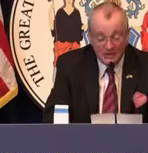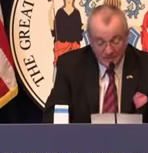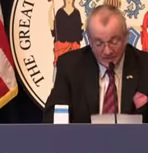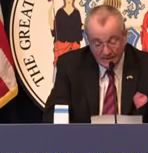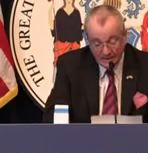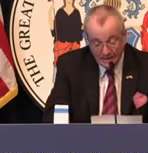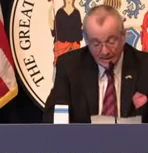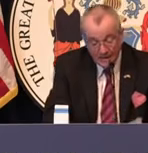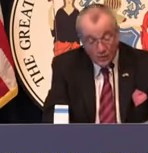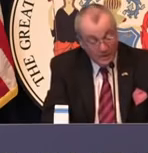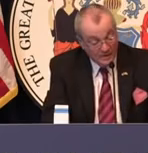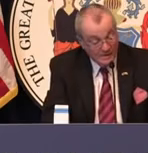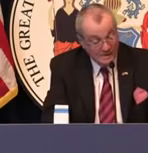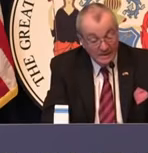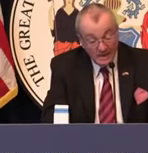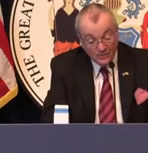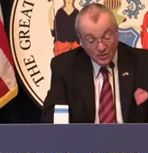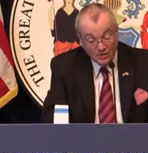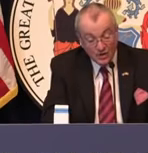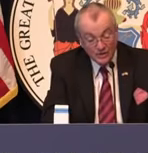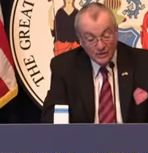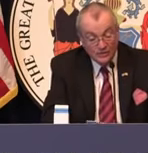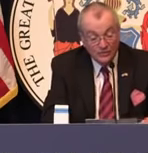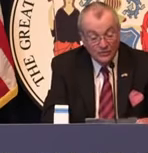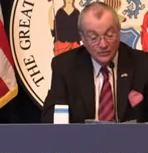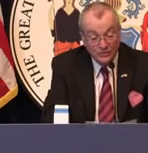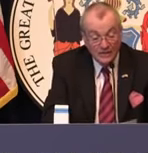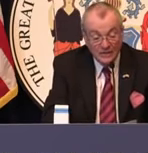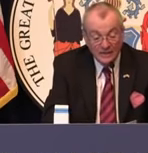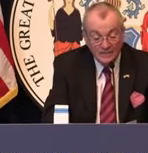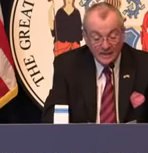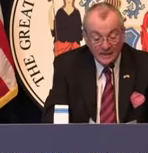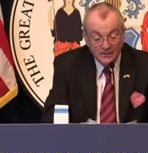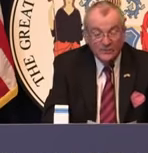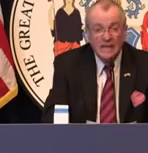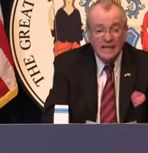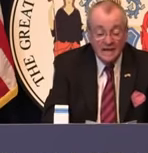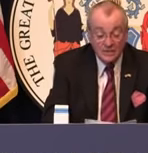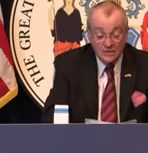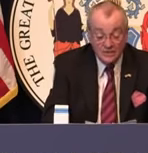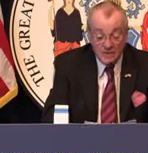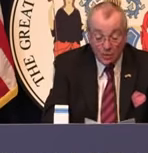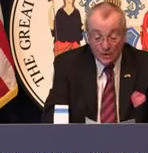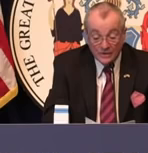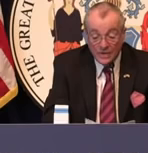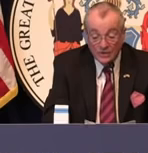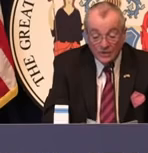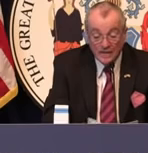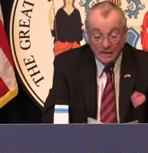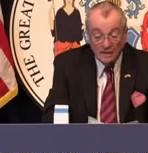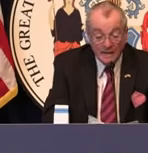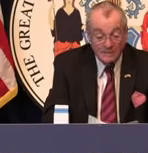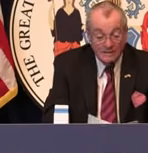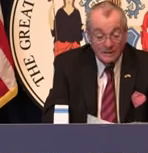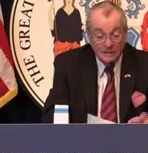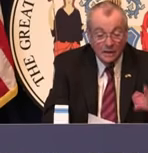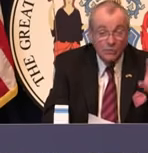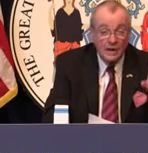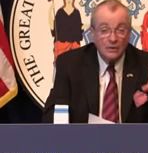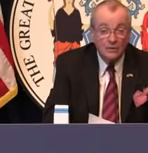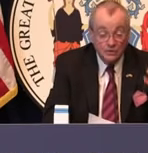improving safety and quality infrastructure and strengthening state agency organization and